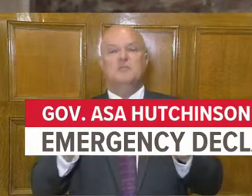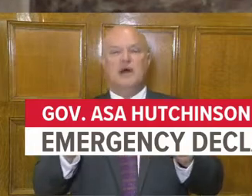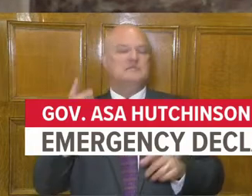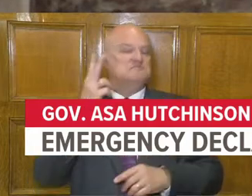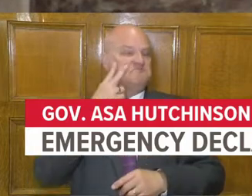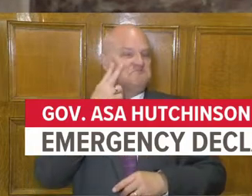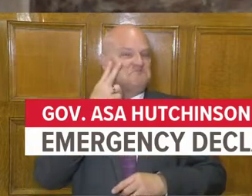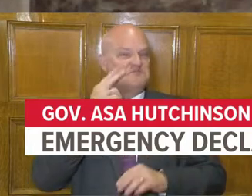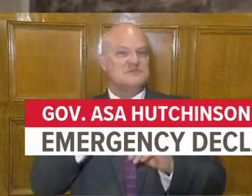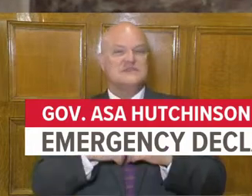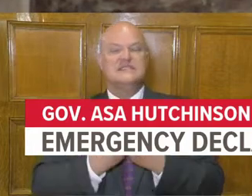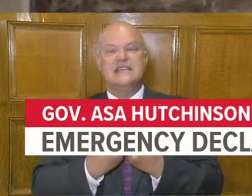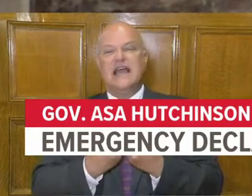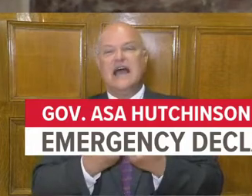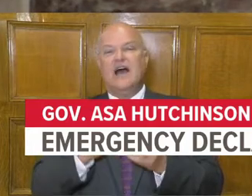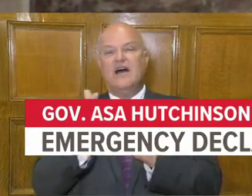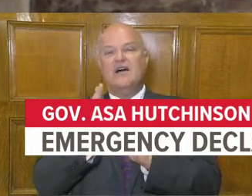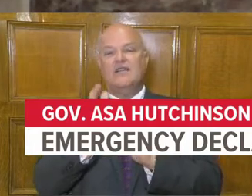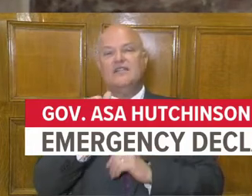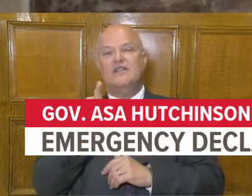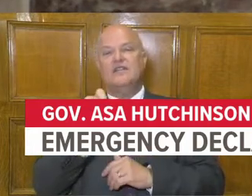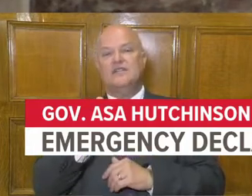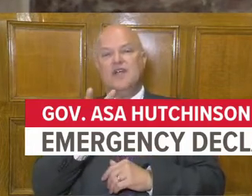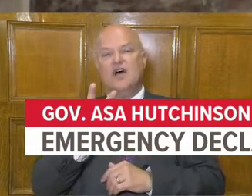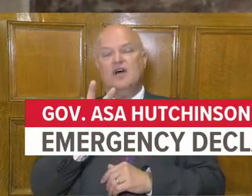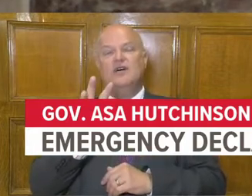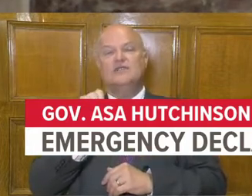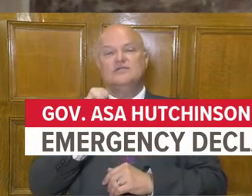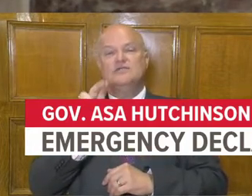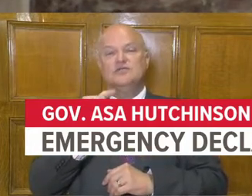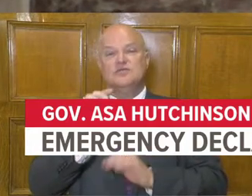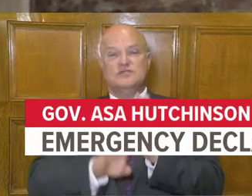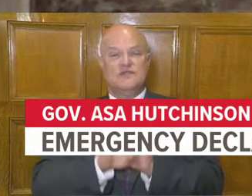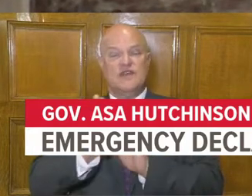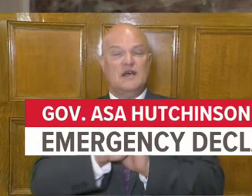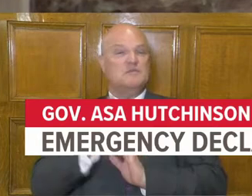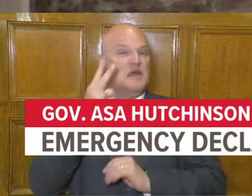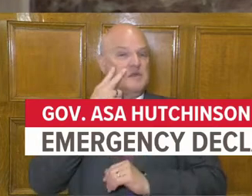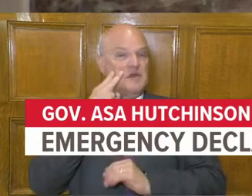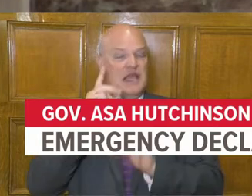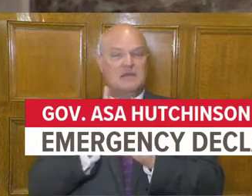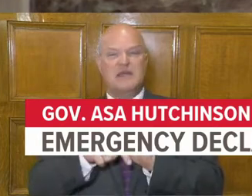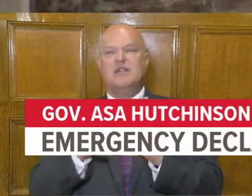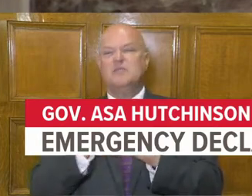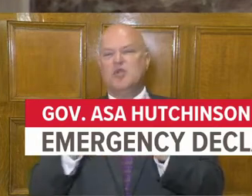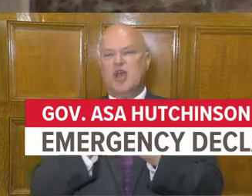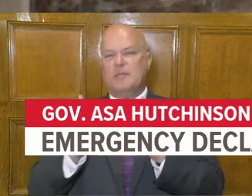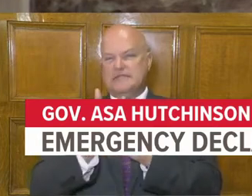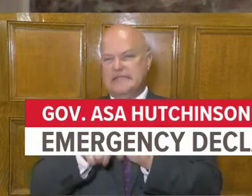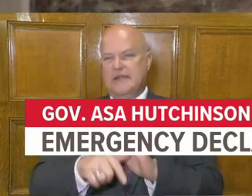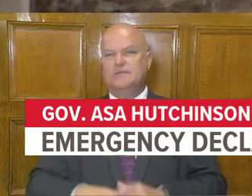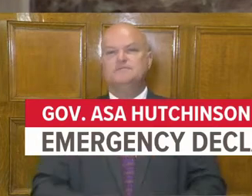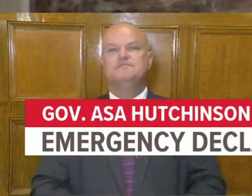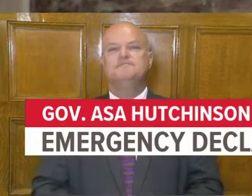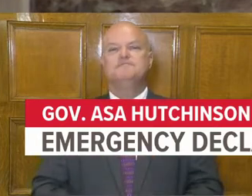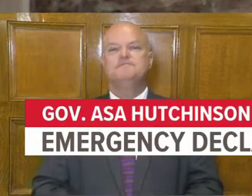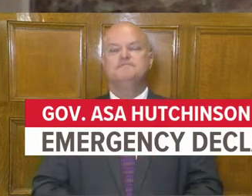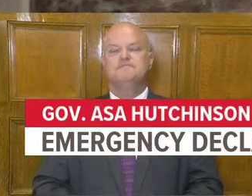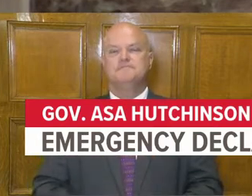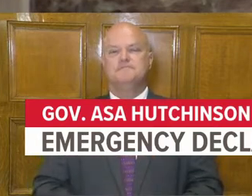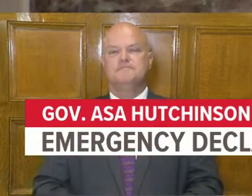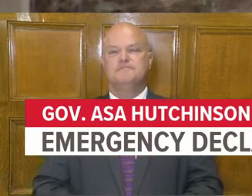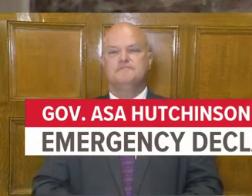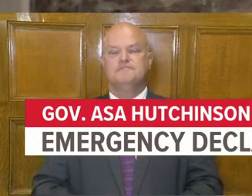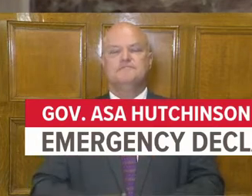and see how the lawsuits develop, and I'll look at those and perhaps have more comments after I read them. Backing